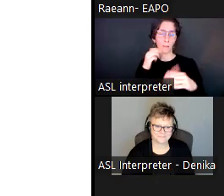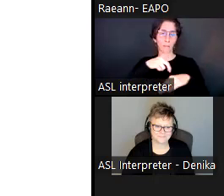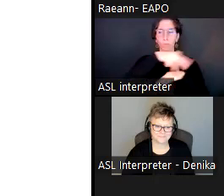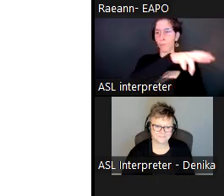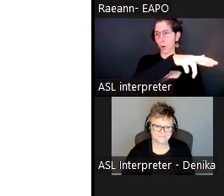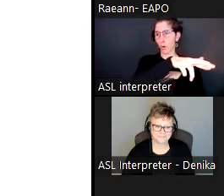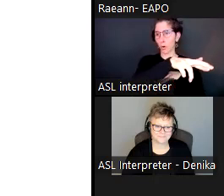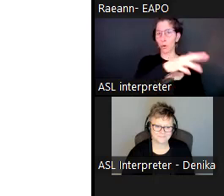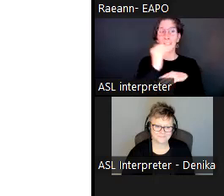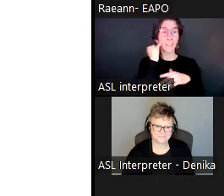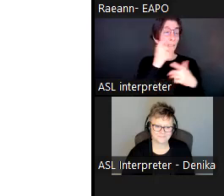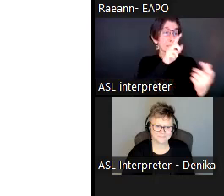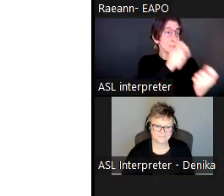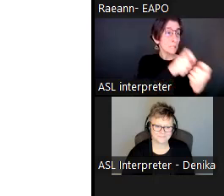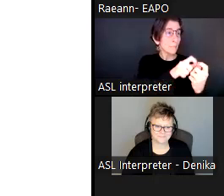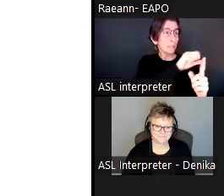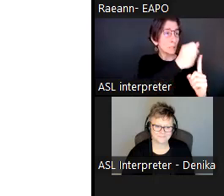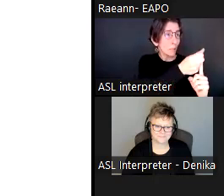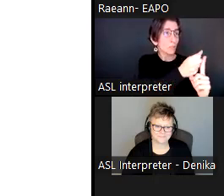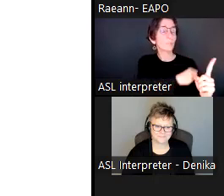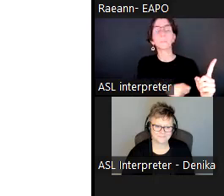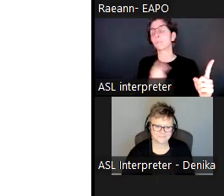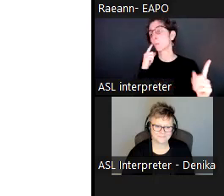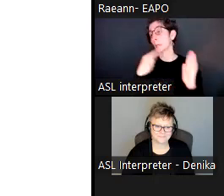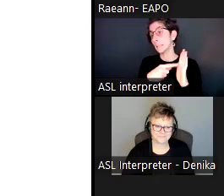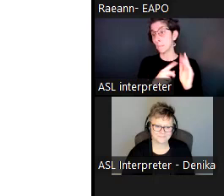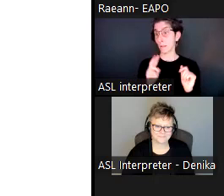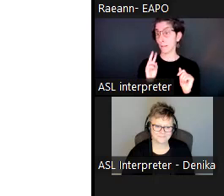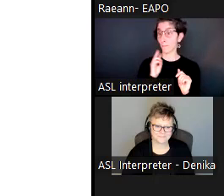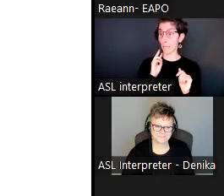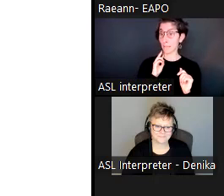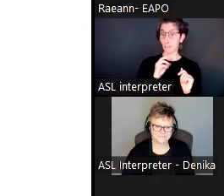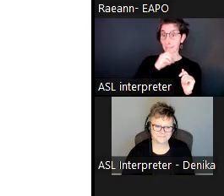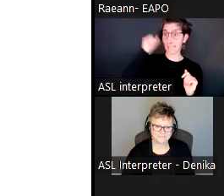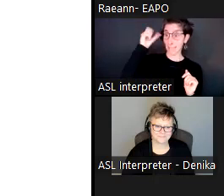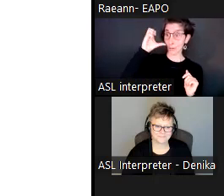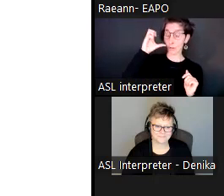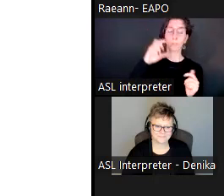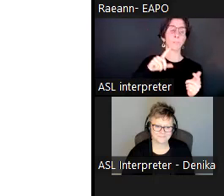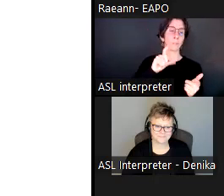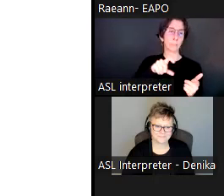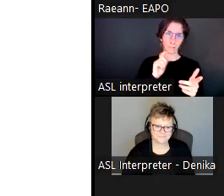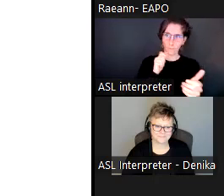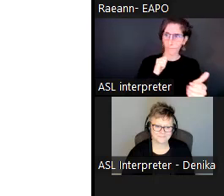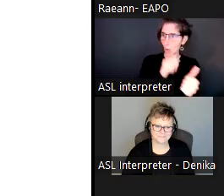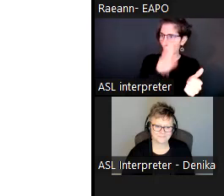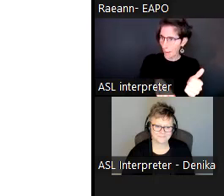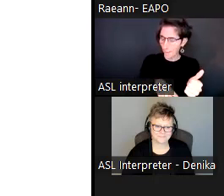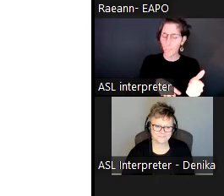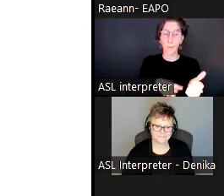specific conditions. So either that a victim, senior victim needs follow-up, there's police visit